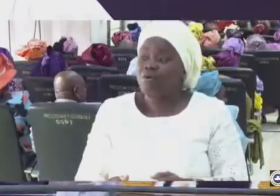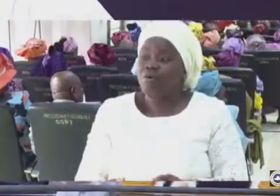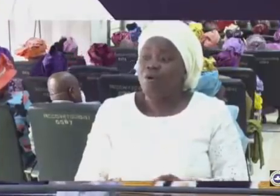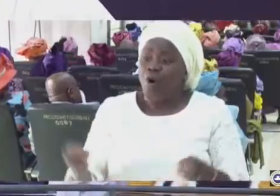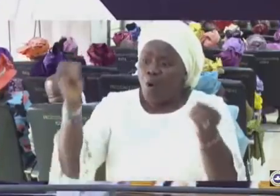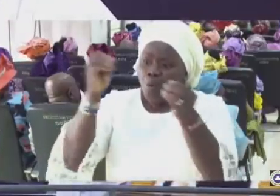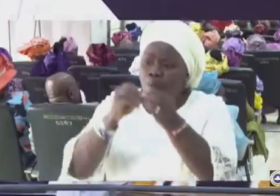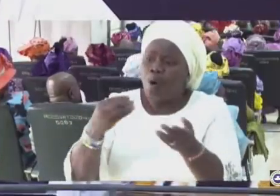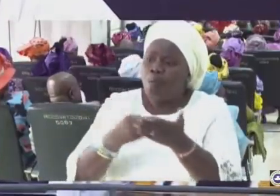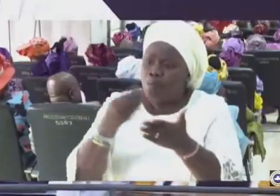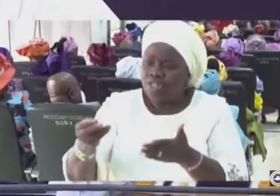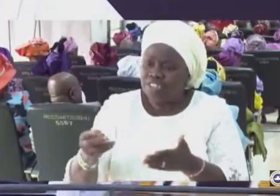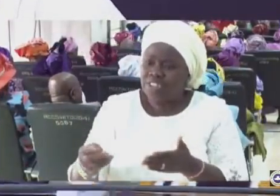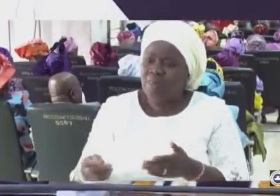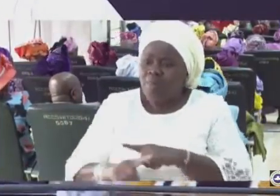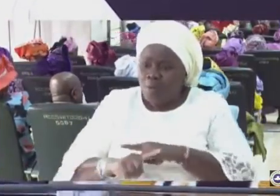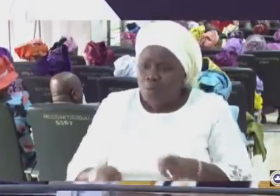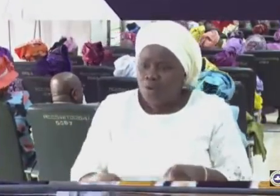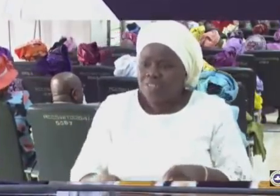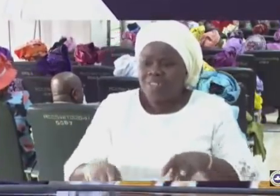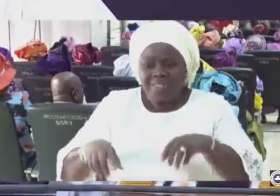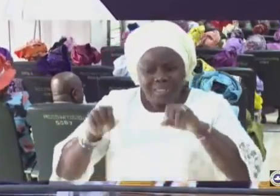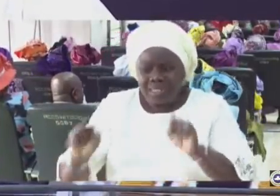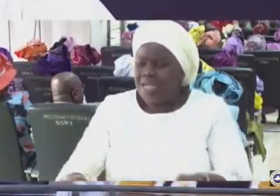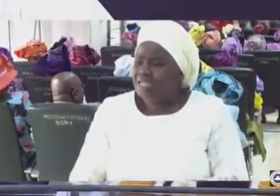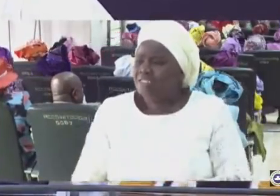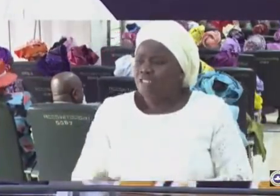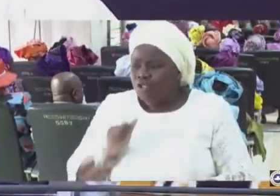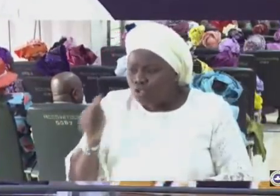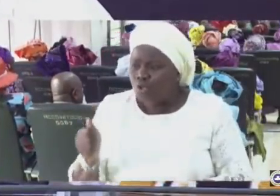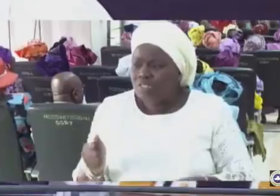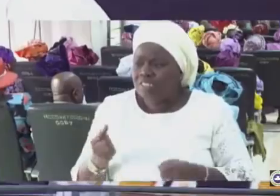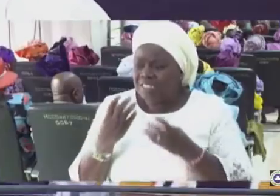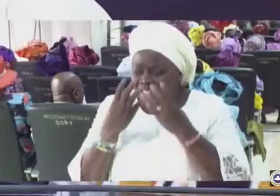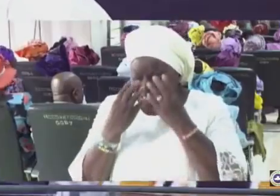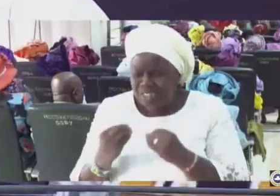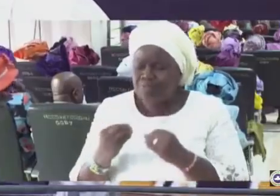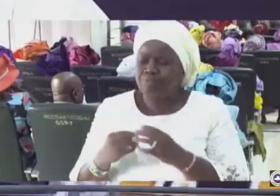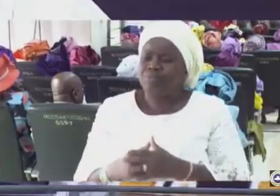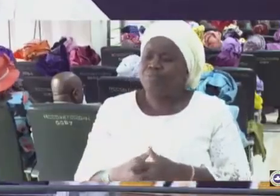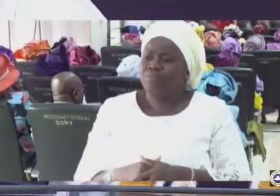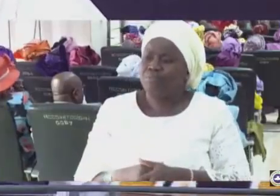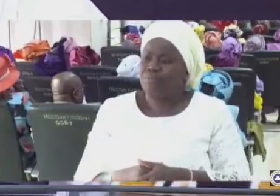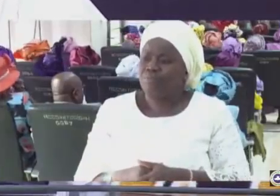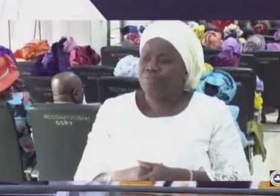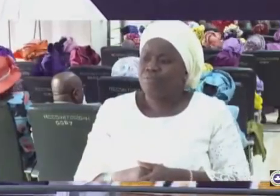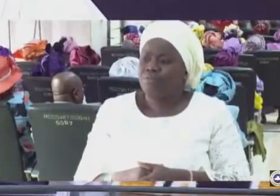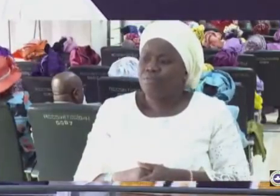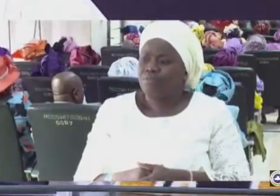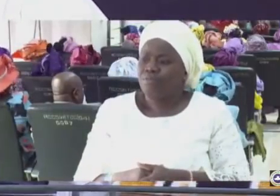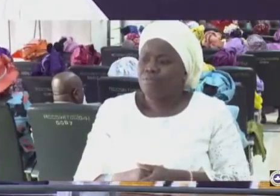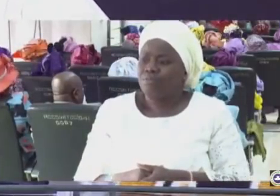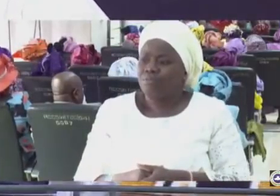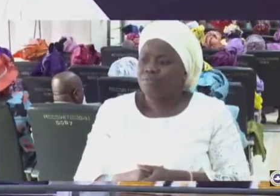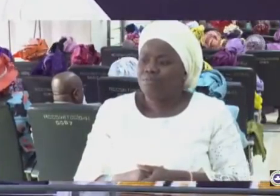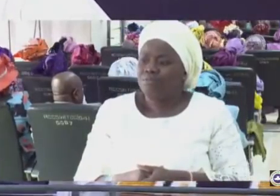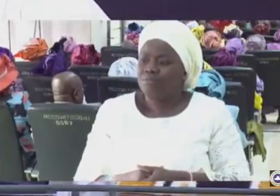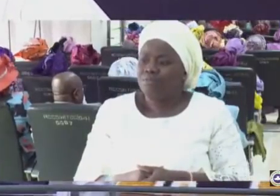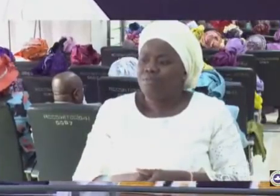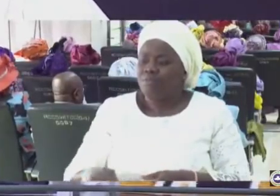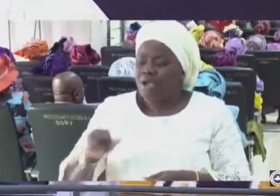sleep. I've told you the story of a man who had 14 houses in Ibadan. came to me